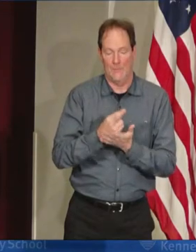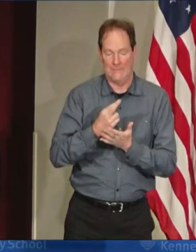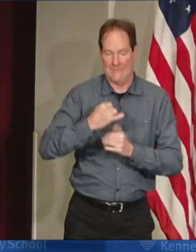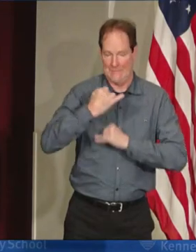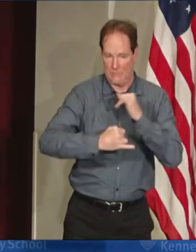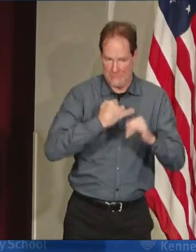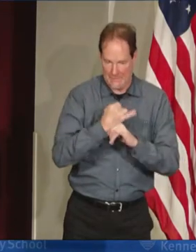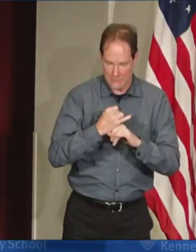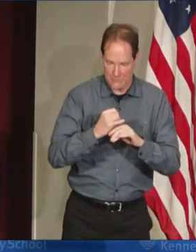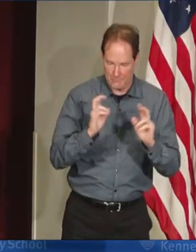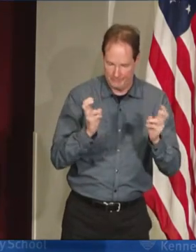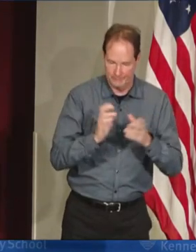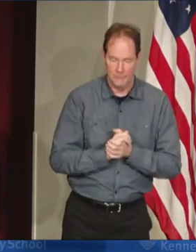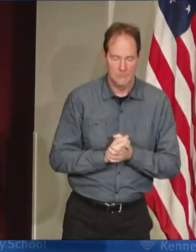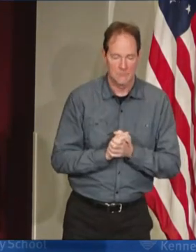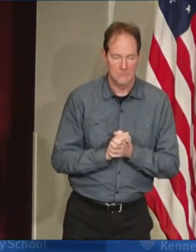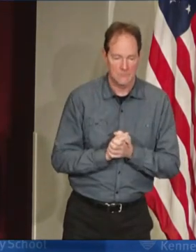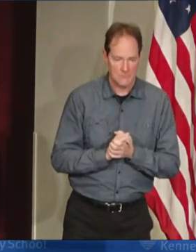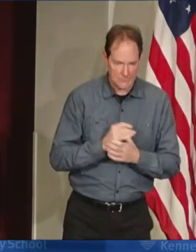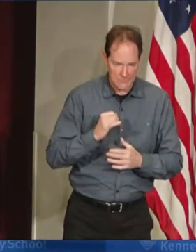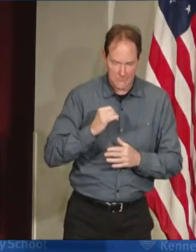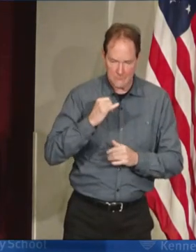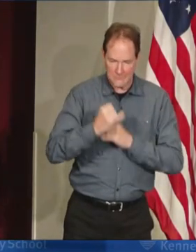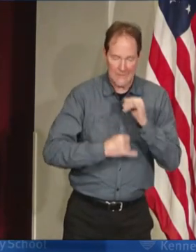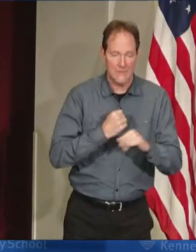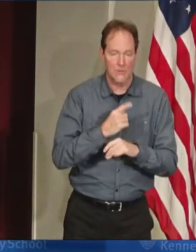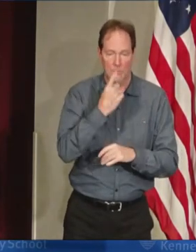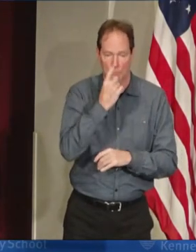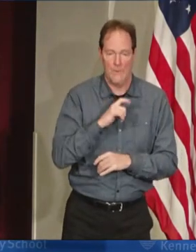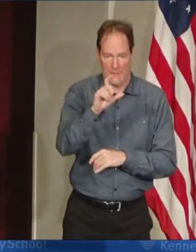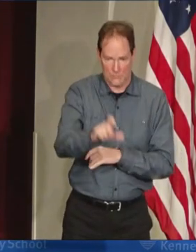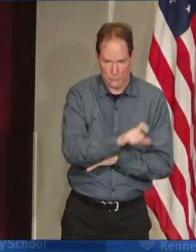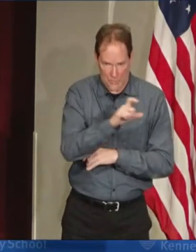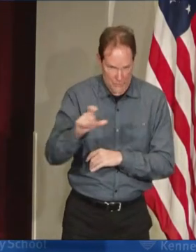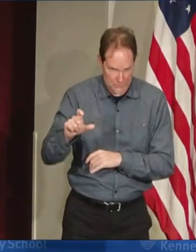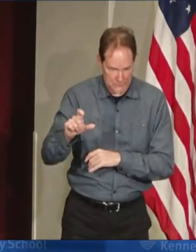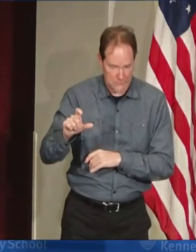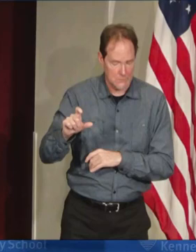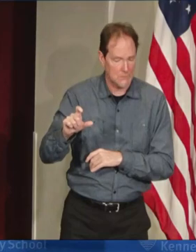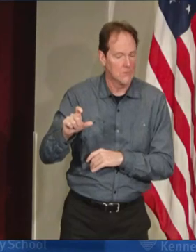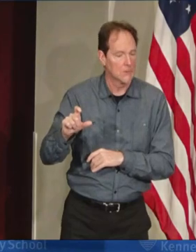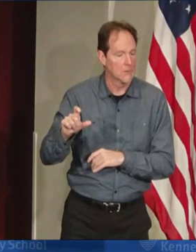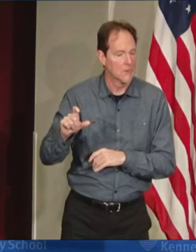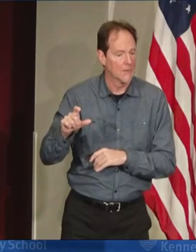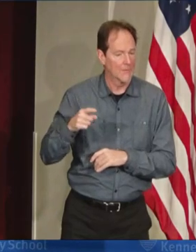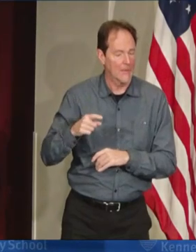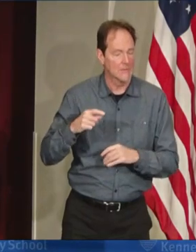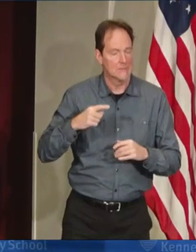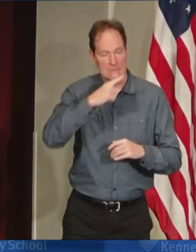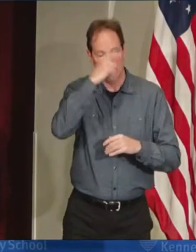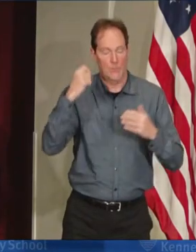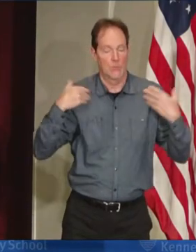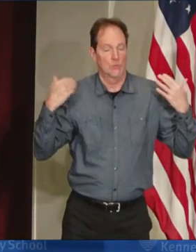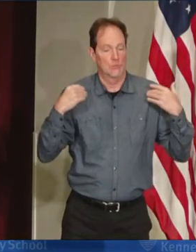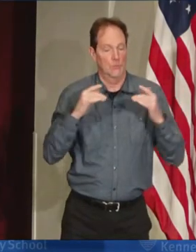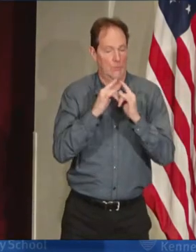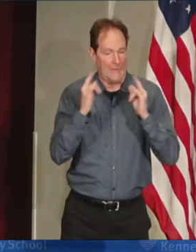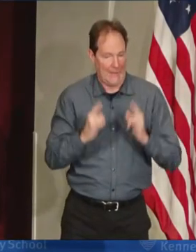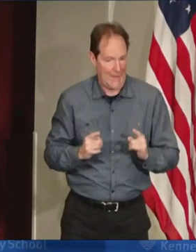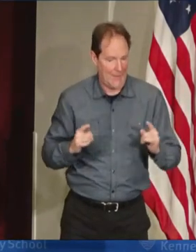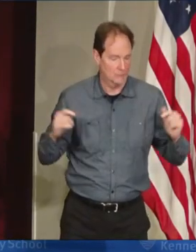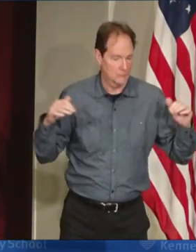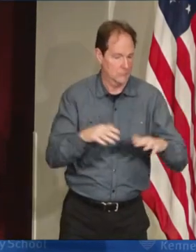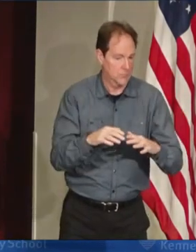International, and the International Red Cross had a summer youth camp in